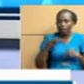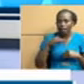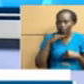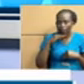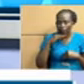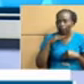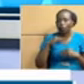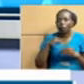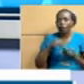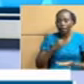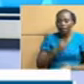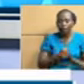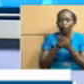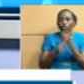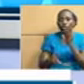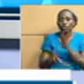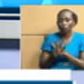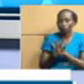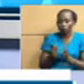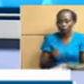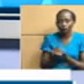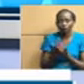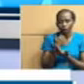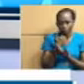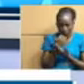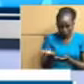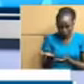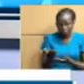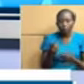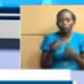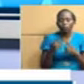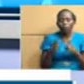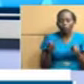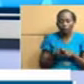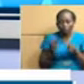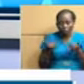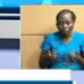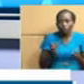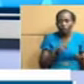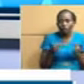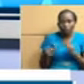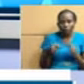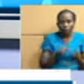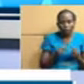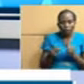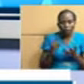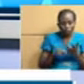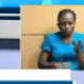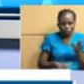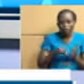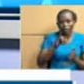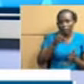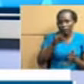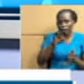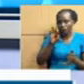enabling law to talk about social protection, but also we've been discussing here that the informal sector